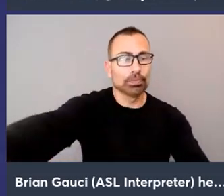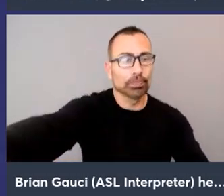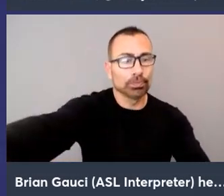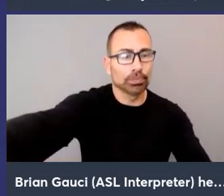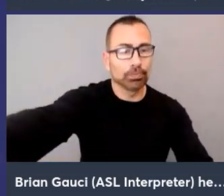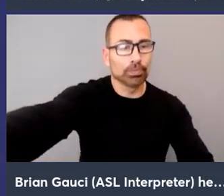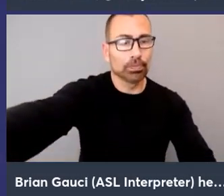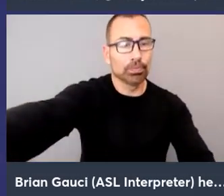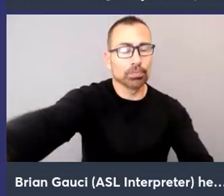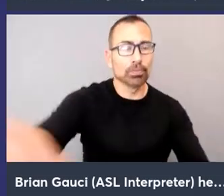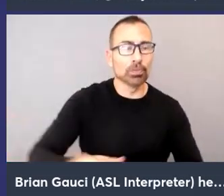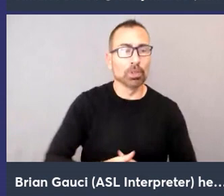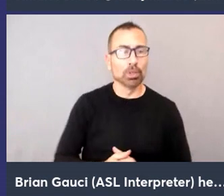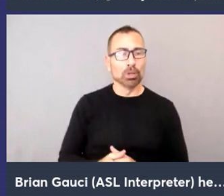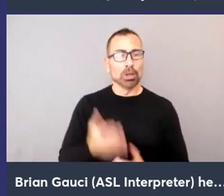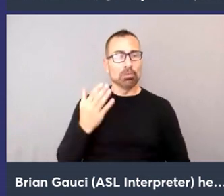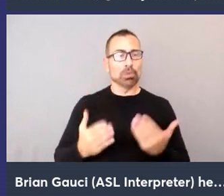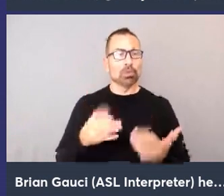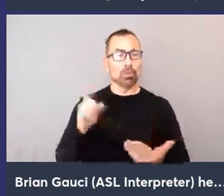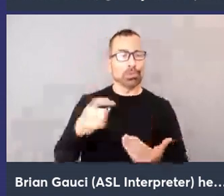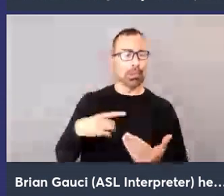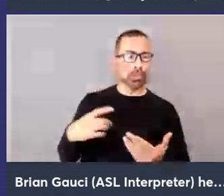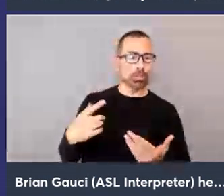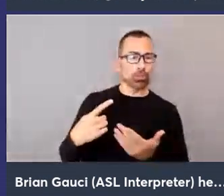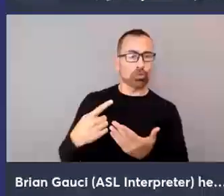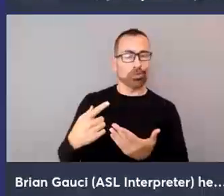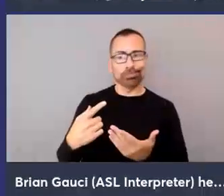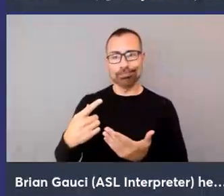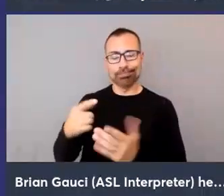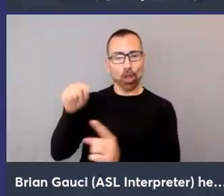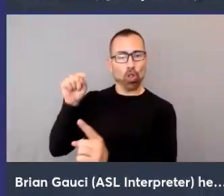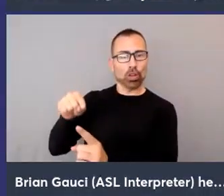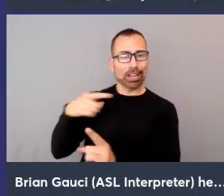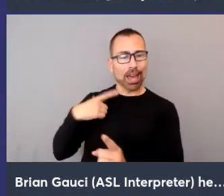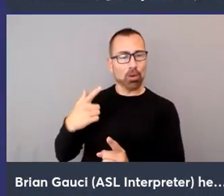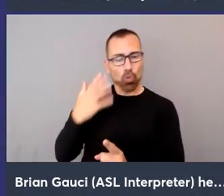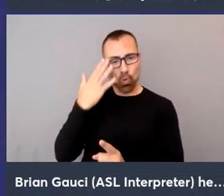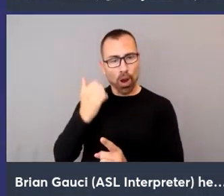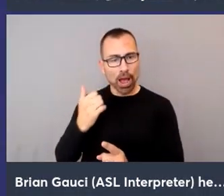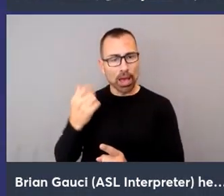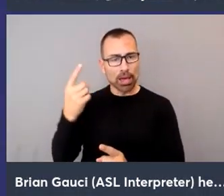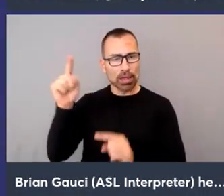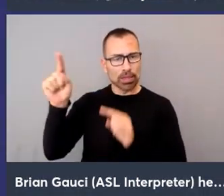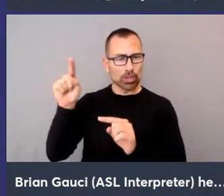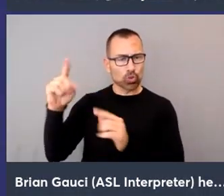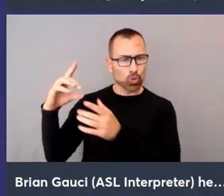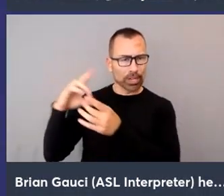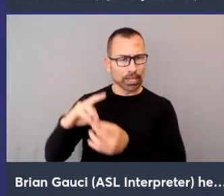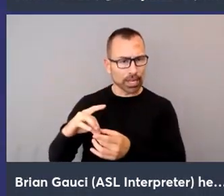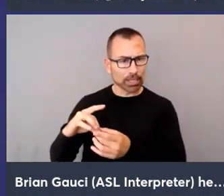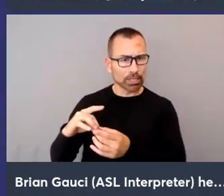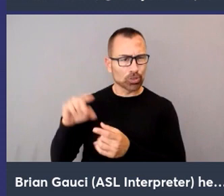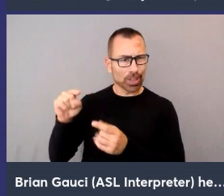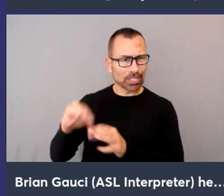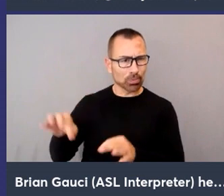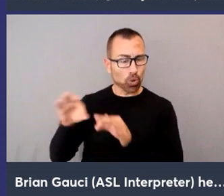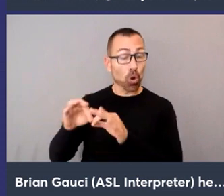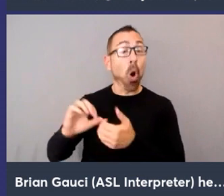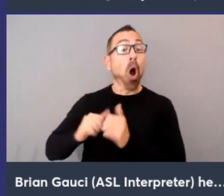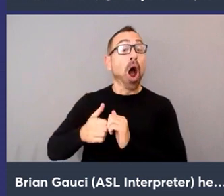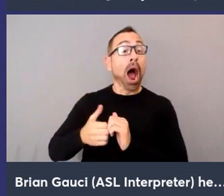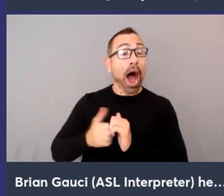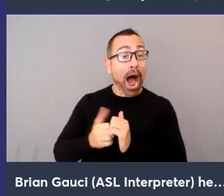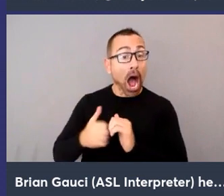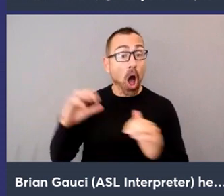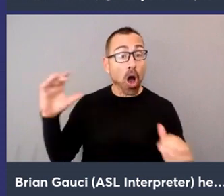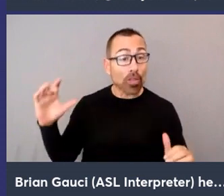essentially the existence of connection. Because these two things are connected, it means something important. How they're connected or the path between them. I